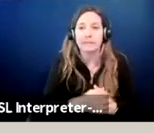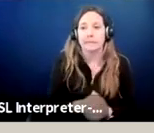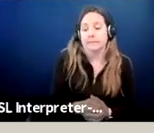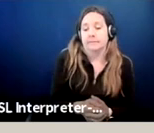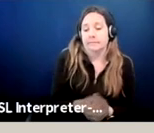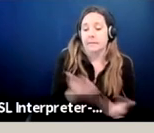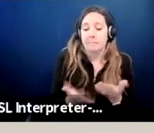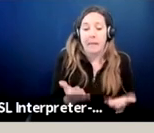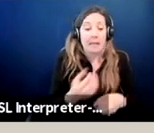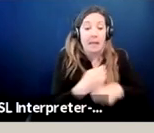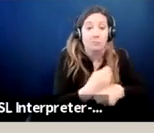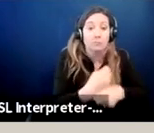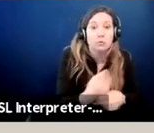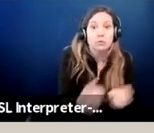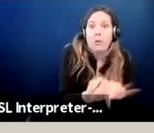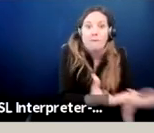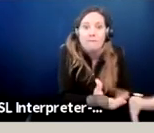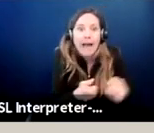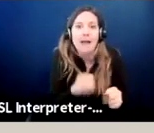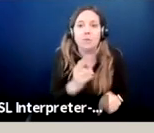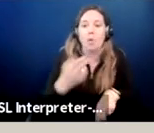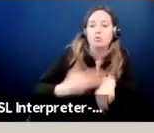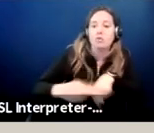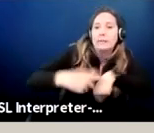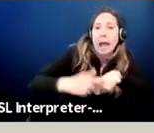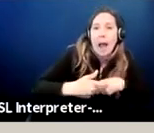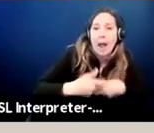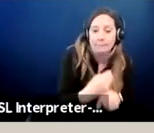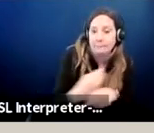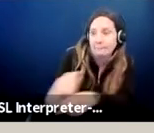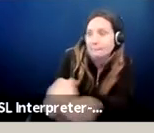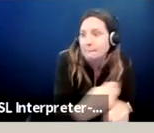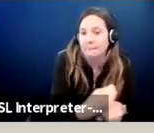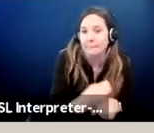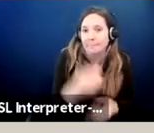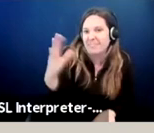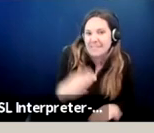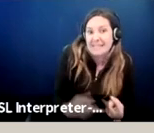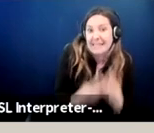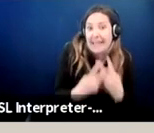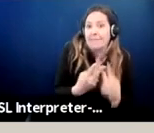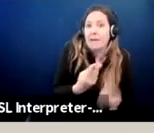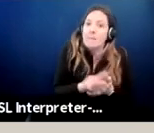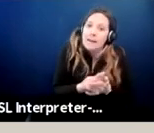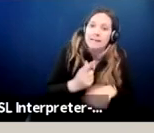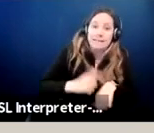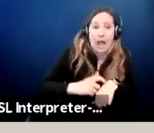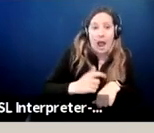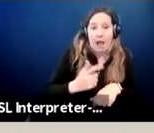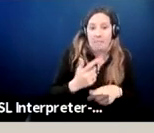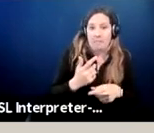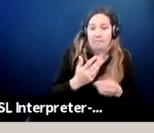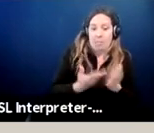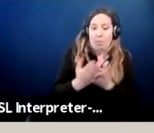faster, produce more at a shorter turn rate, or improving and saving money through machine development or